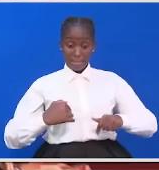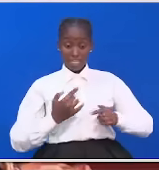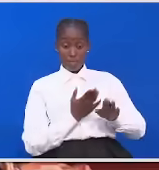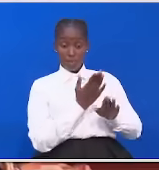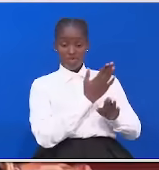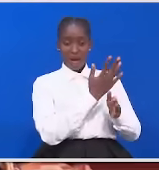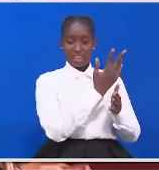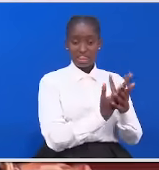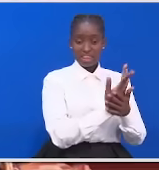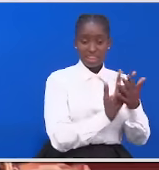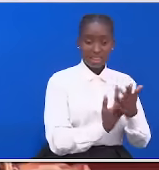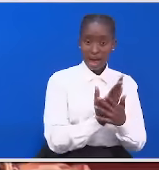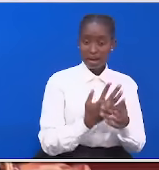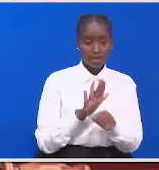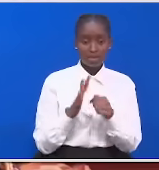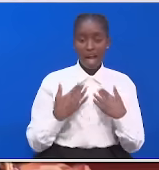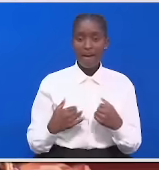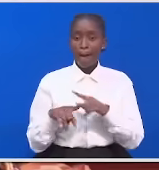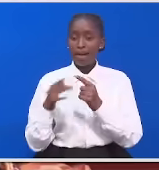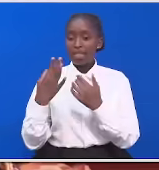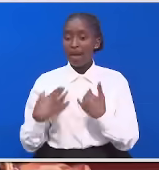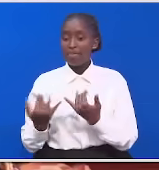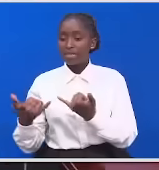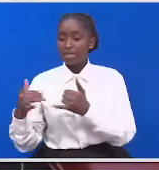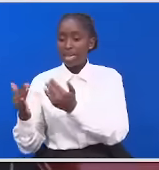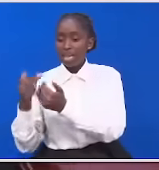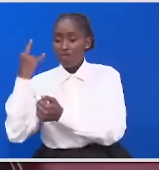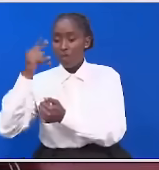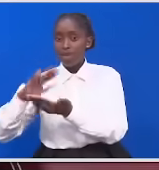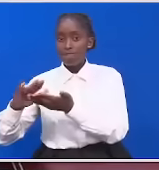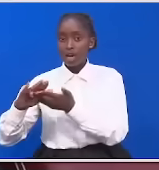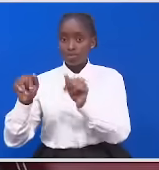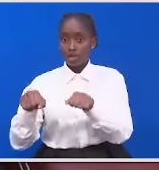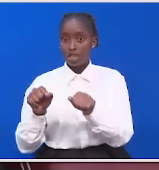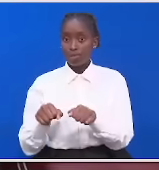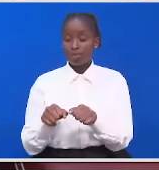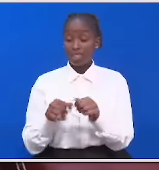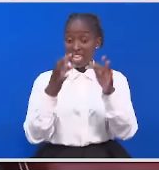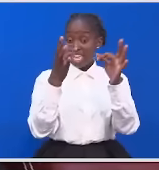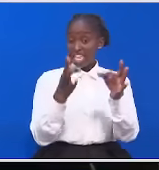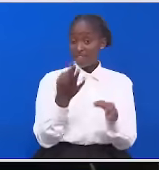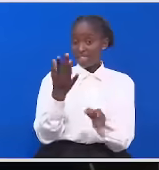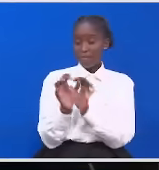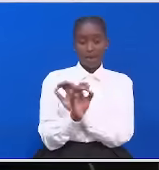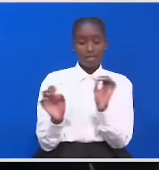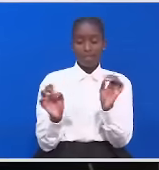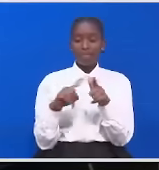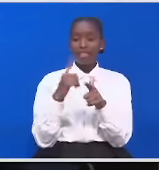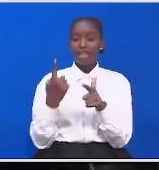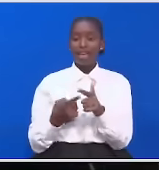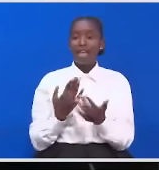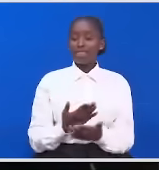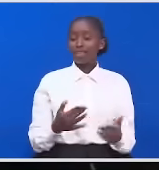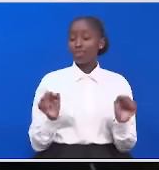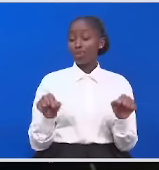And waliweza kuniweka damu, kunishughulikia haraka sana. And were it not for them, things could